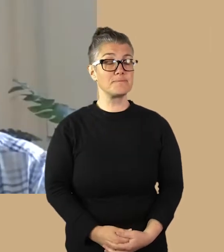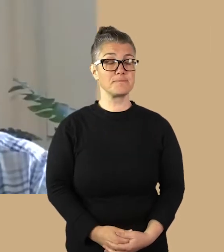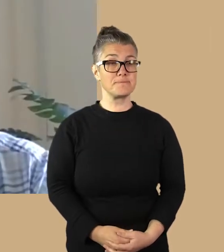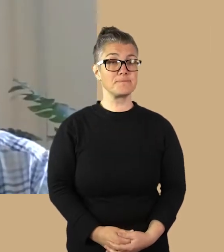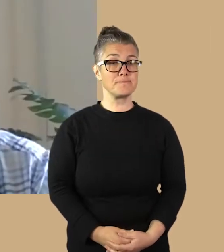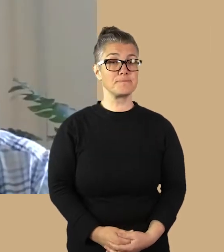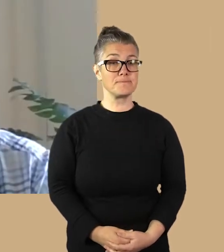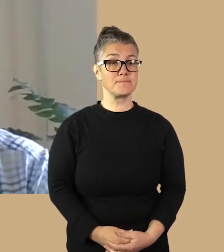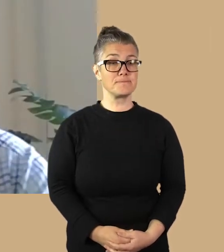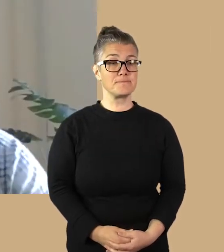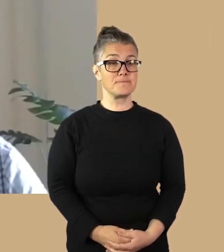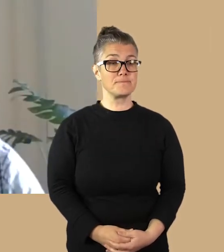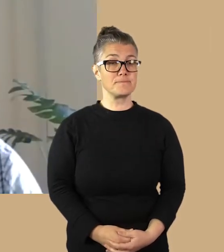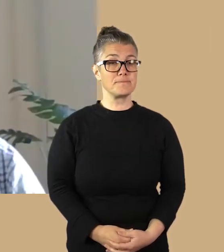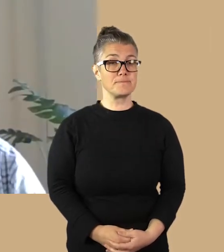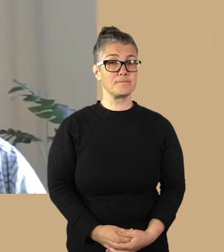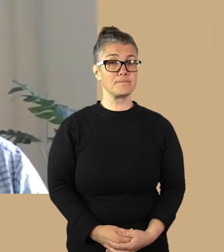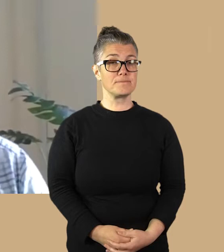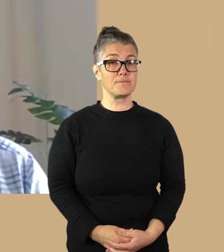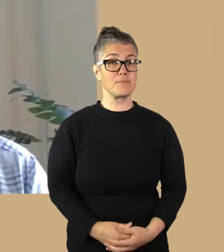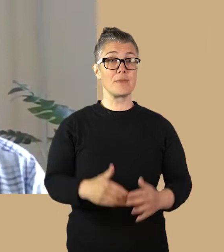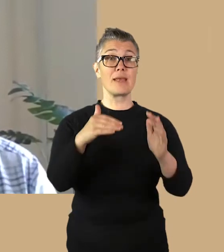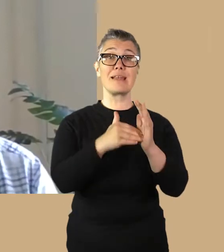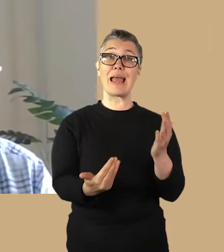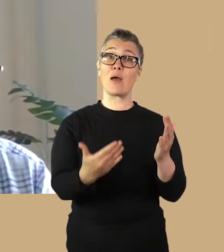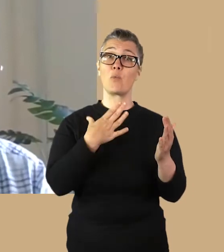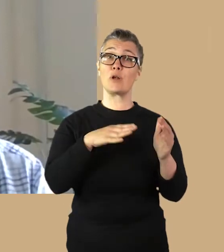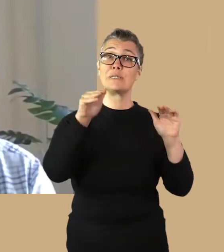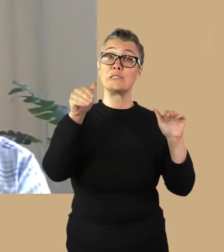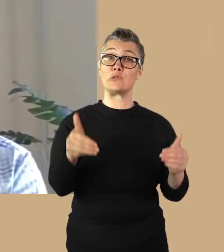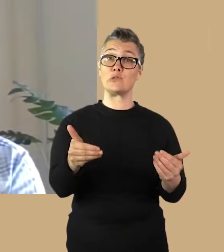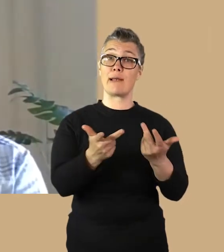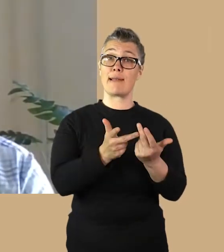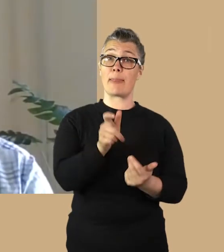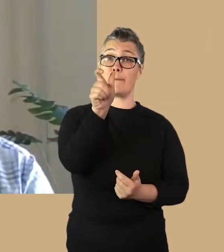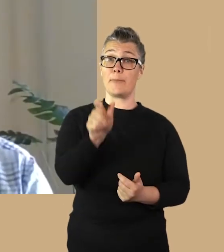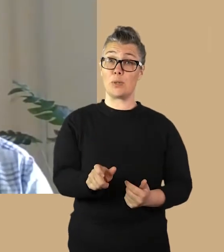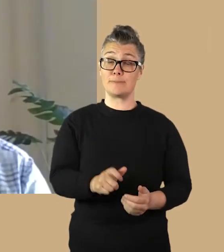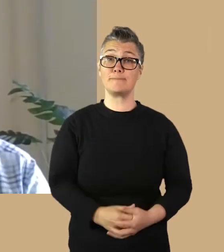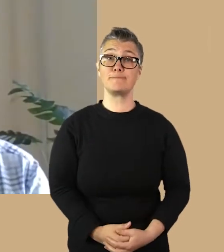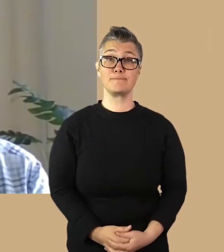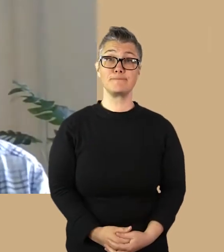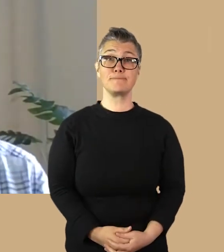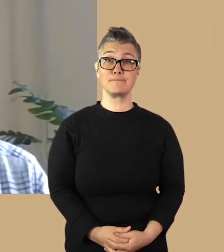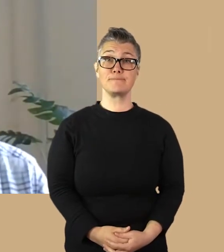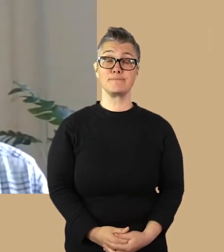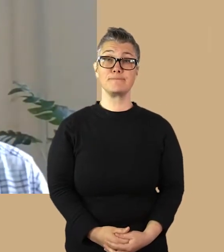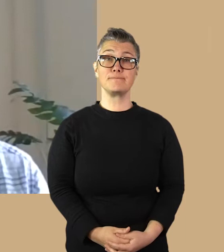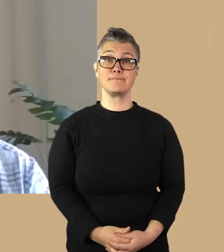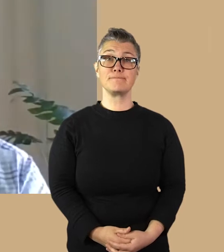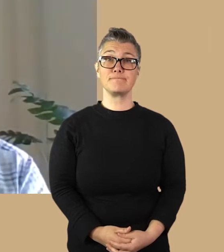Thanks, Cecilio. I would like to introduce now Hitika. Hitika?